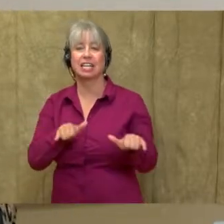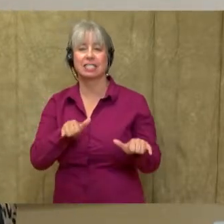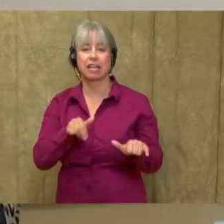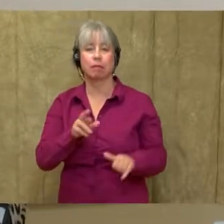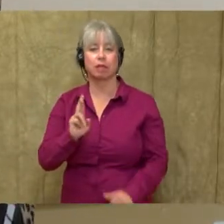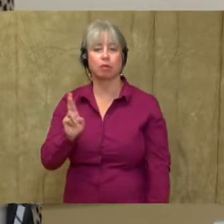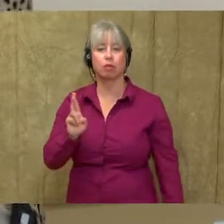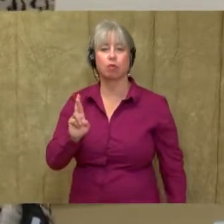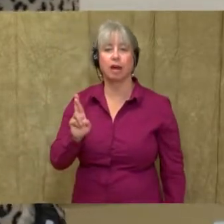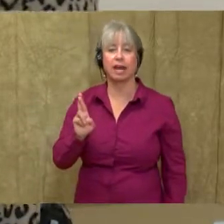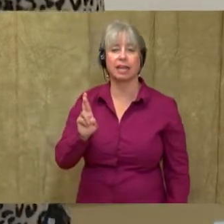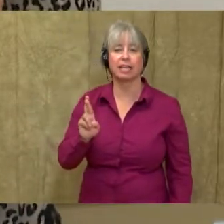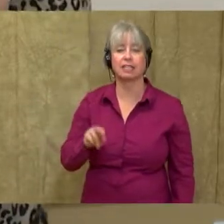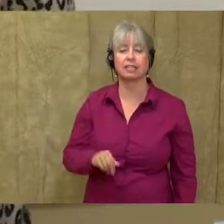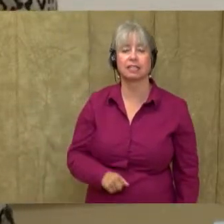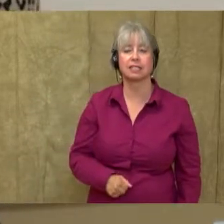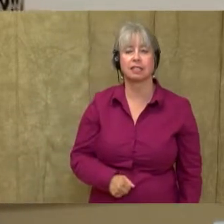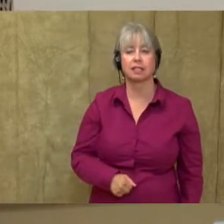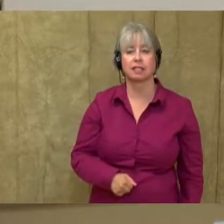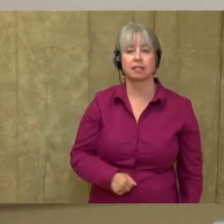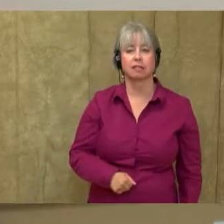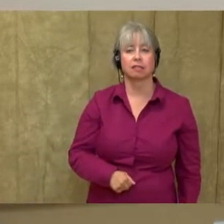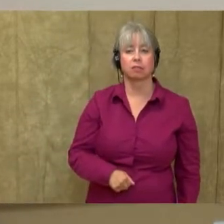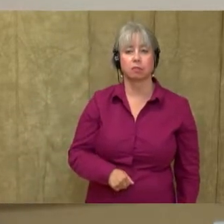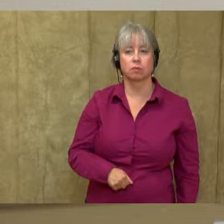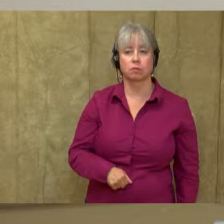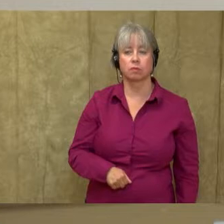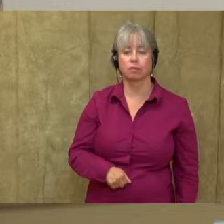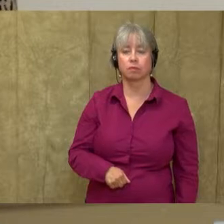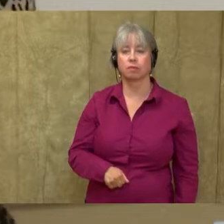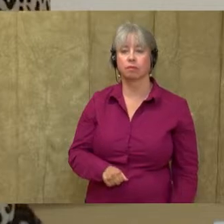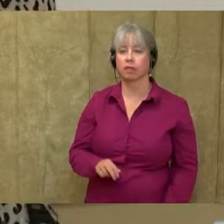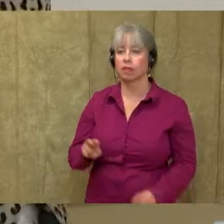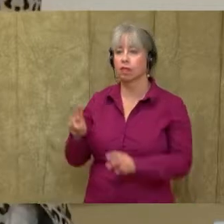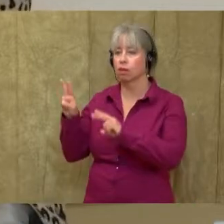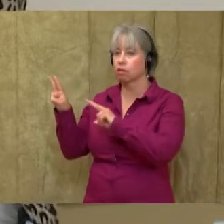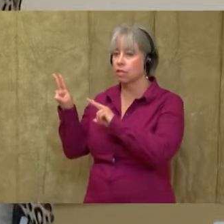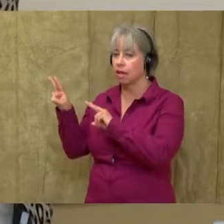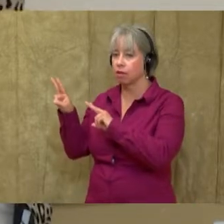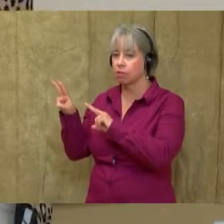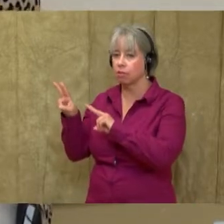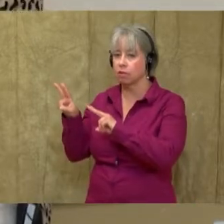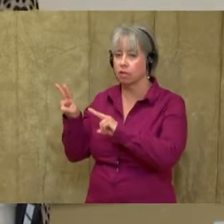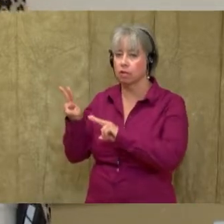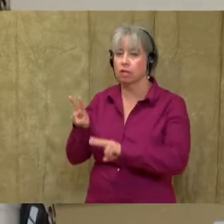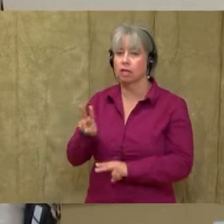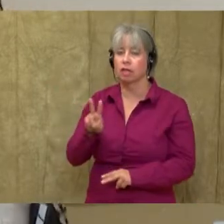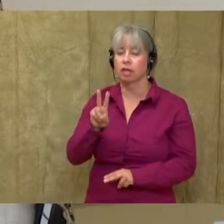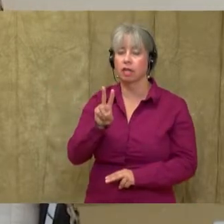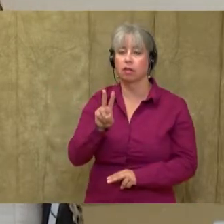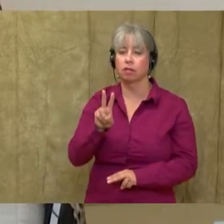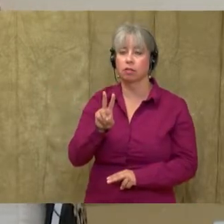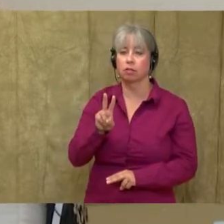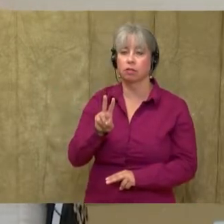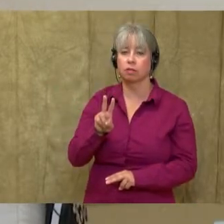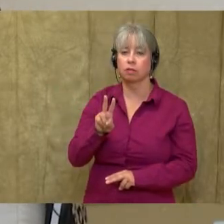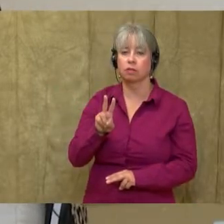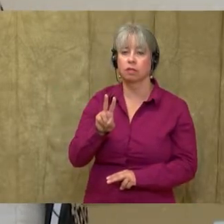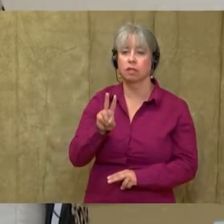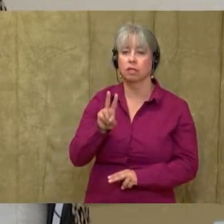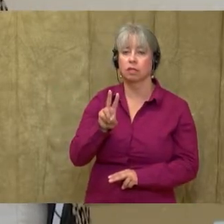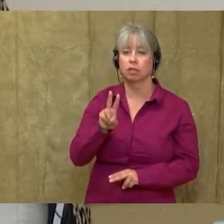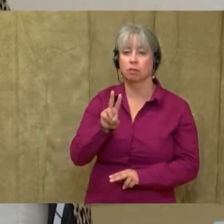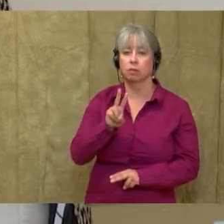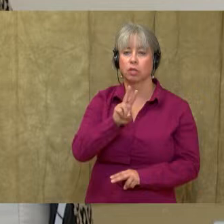can pull these 2's out. If you look at what we had on our screen there, we can pull the 2's out from the r. So pull our coefficient out